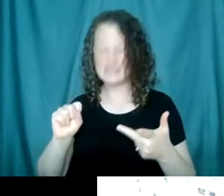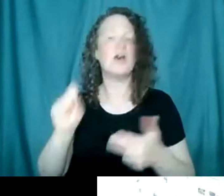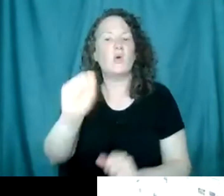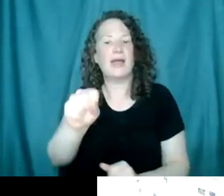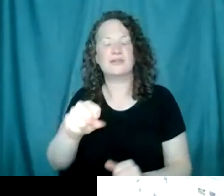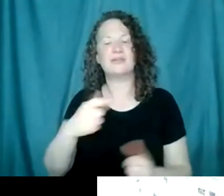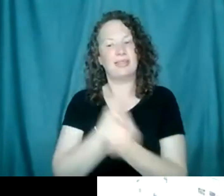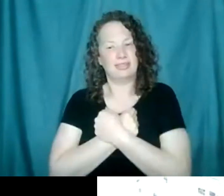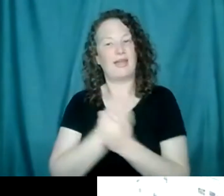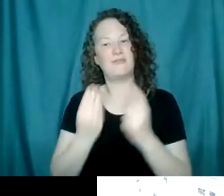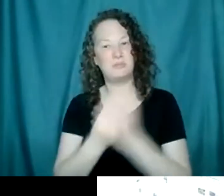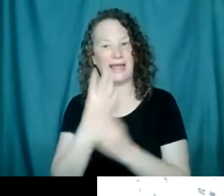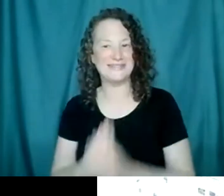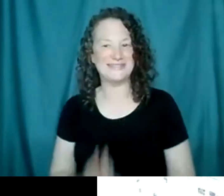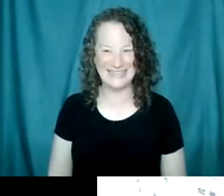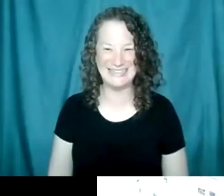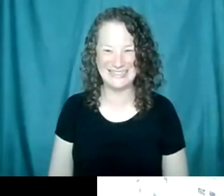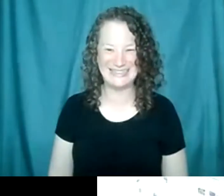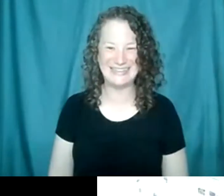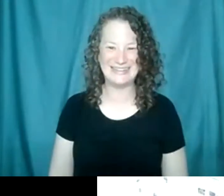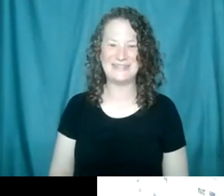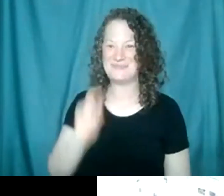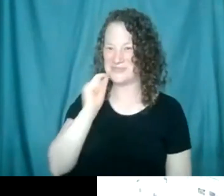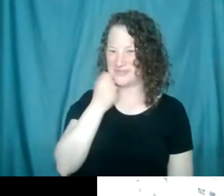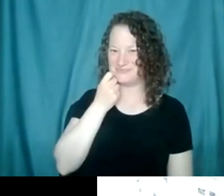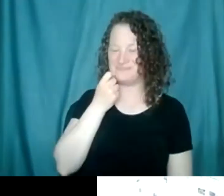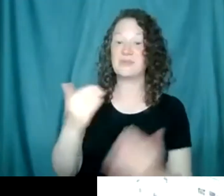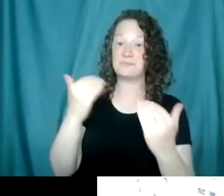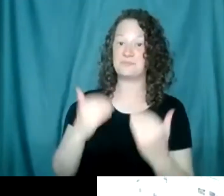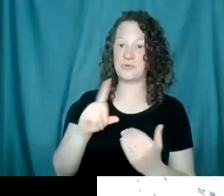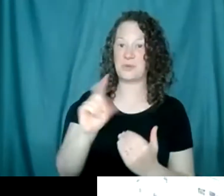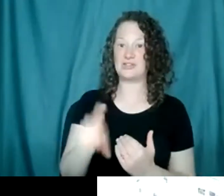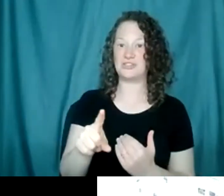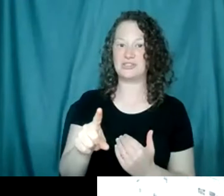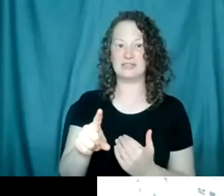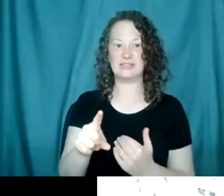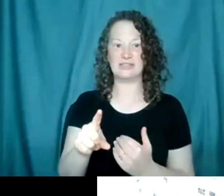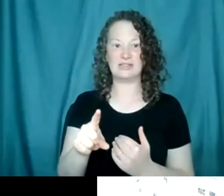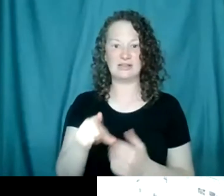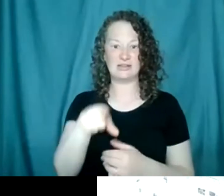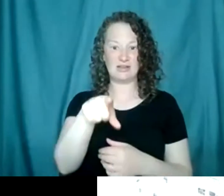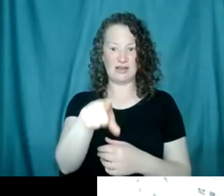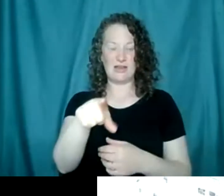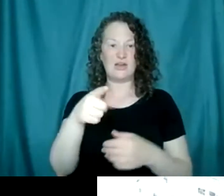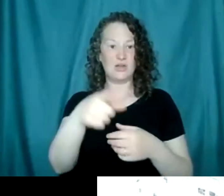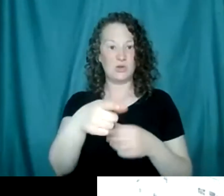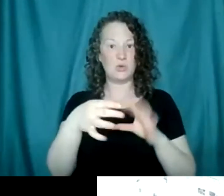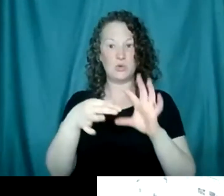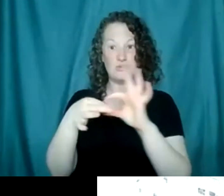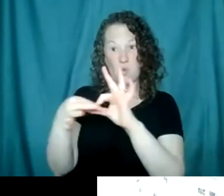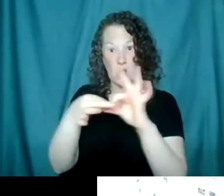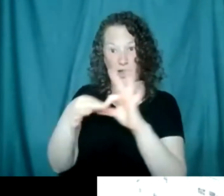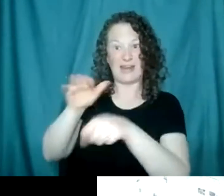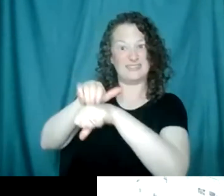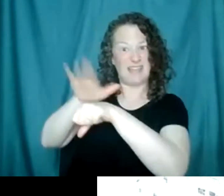love plants. Very cool. Another question here. We've heard a lot about stuff that you've coordinated sending to space and then